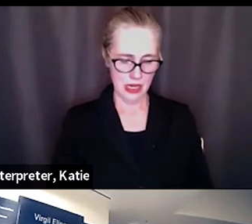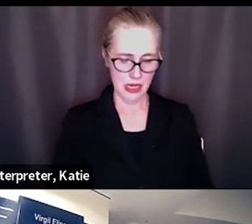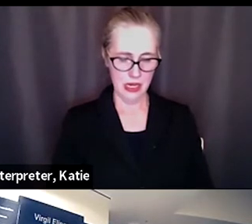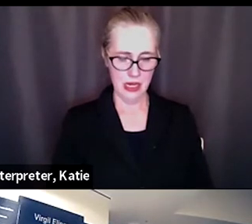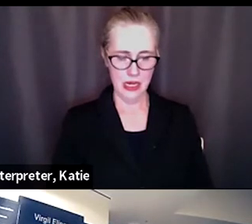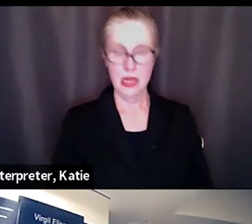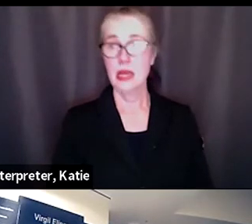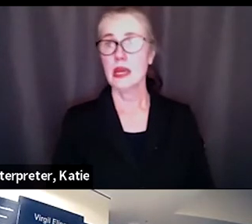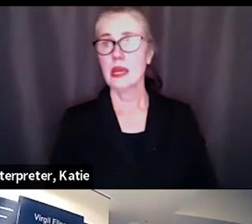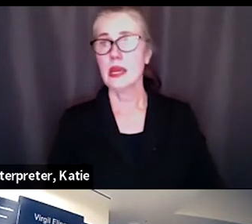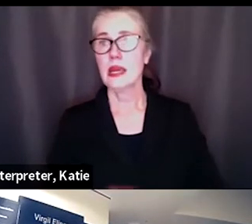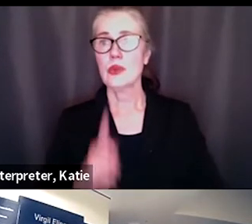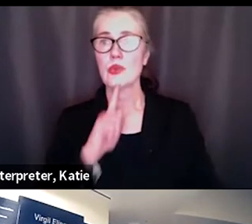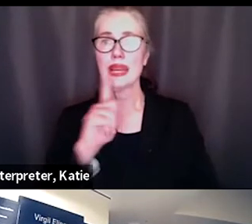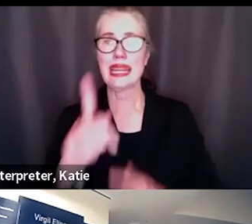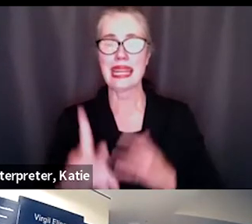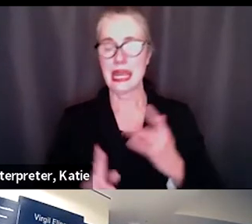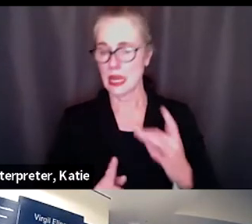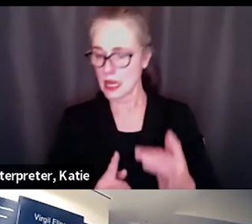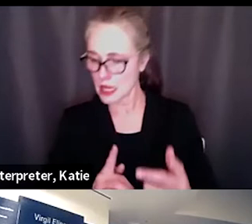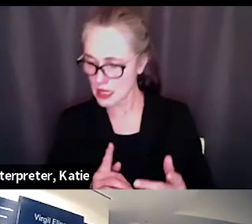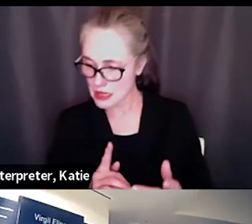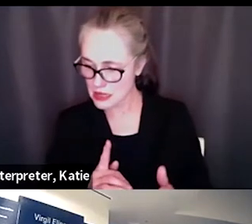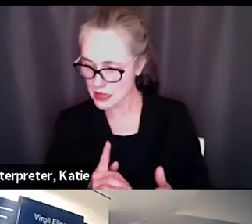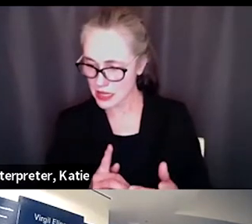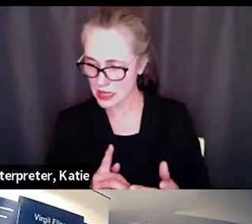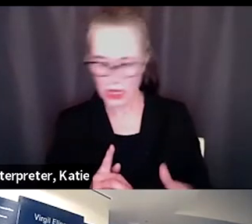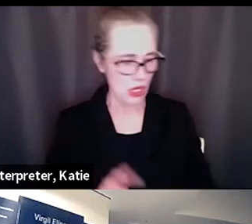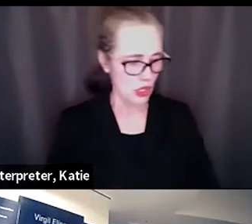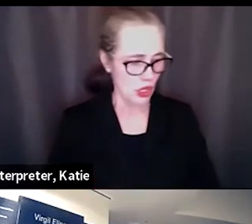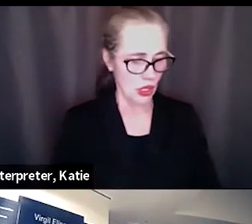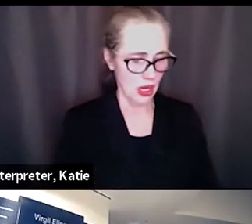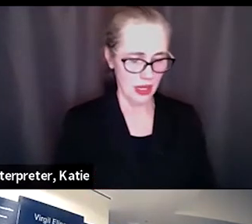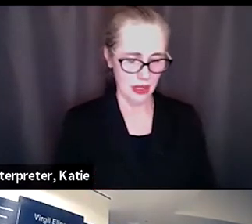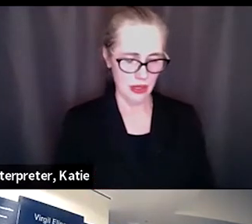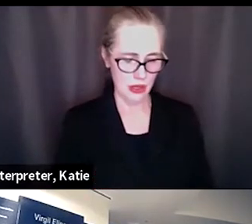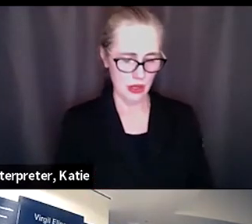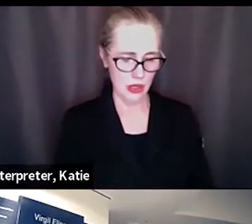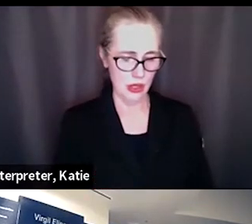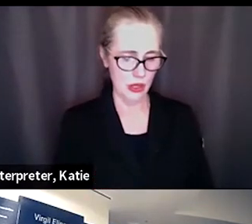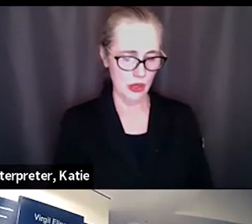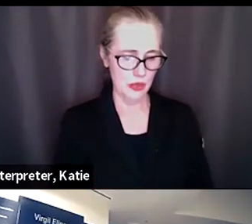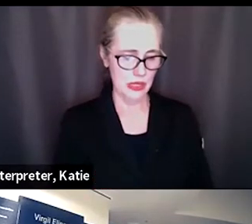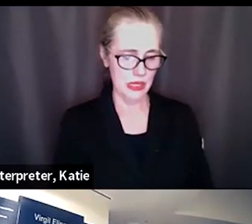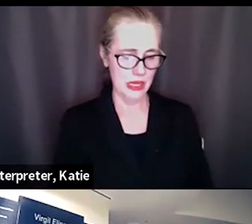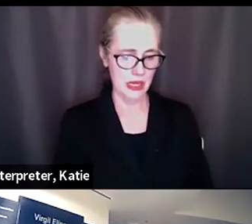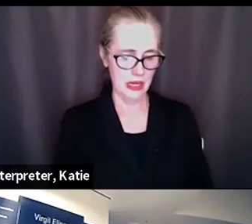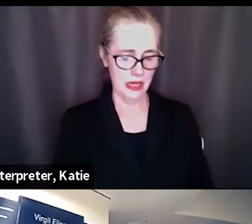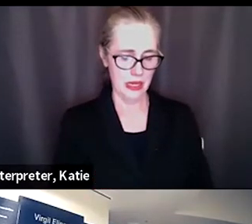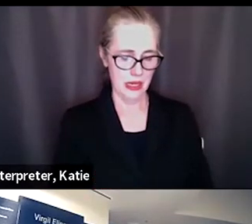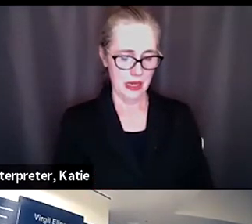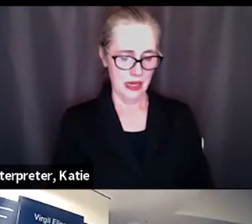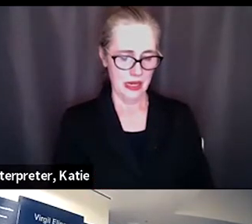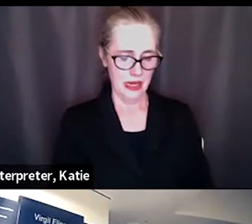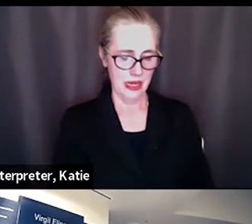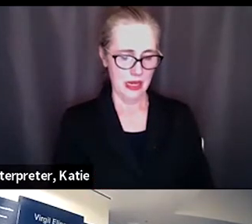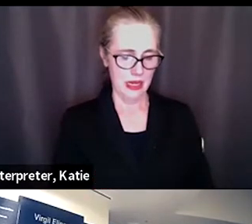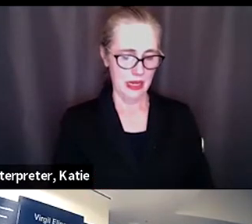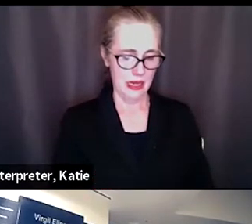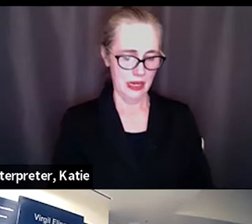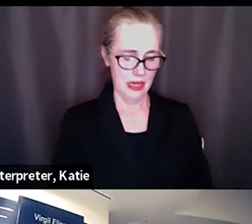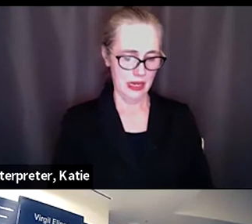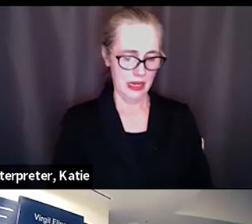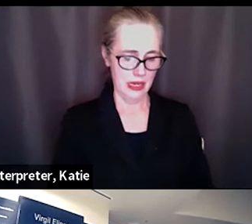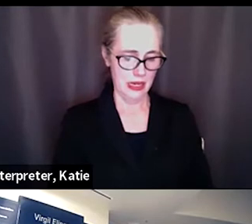be super cool for generations of students to come and that is the cte pavilion project we're here to introduce the team